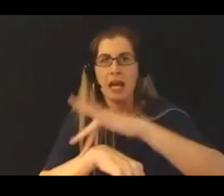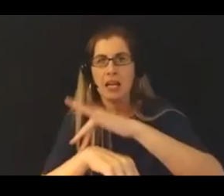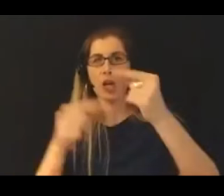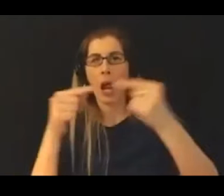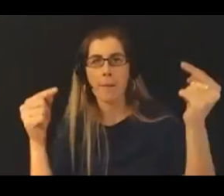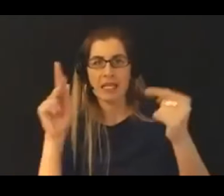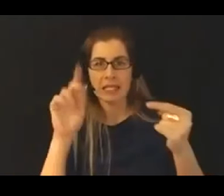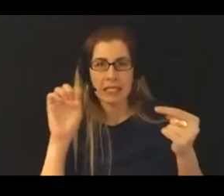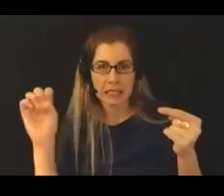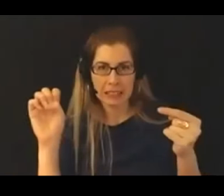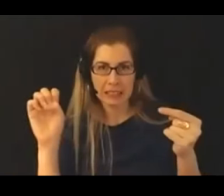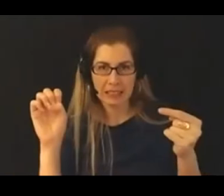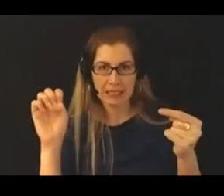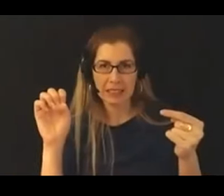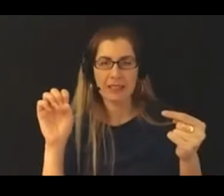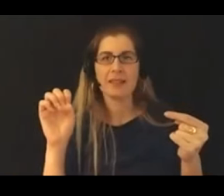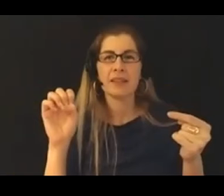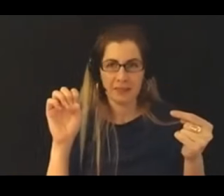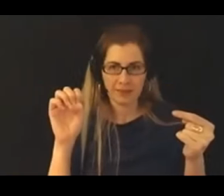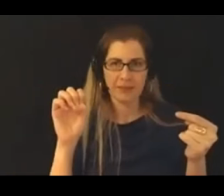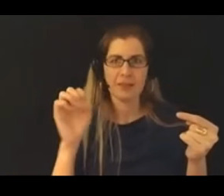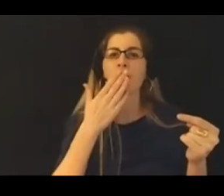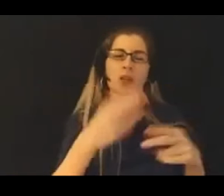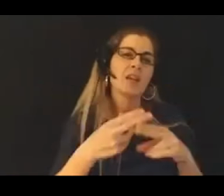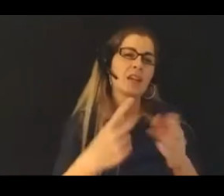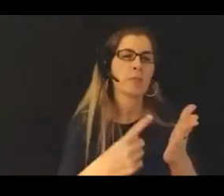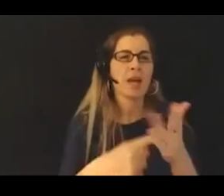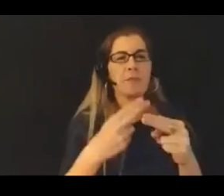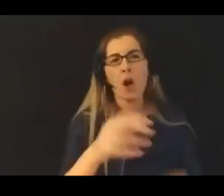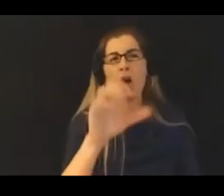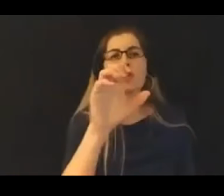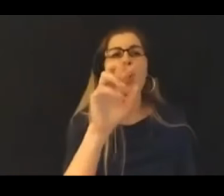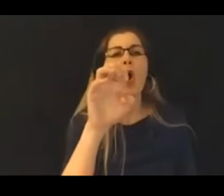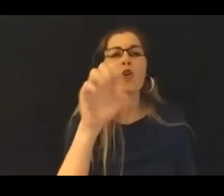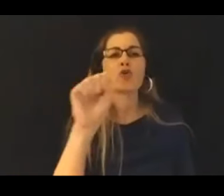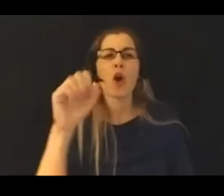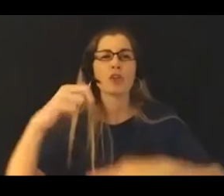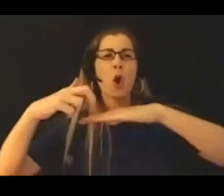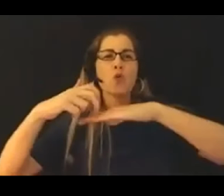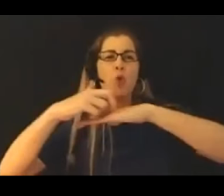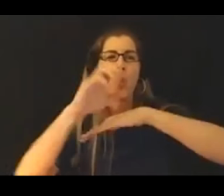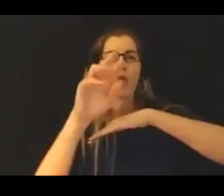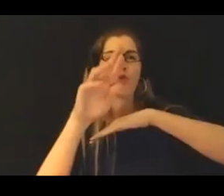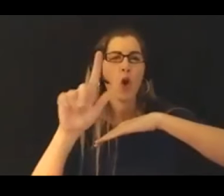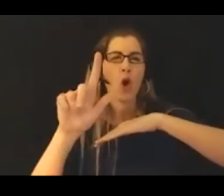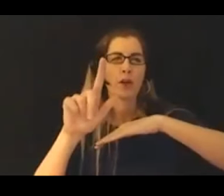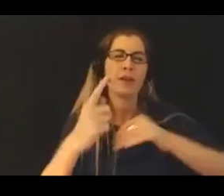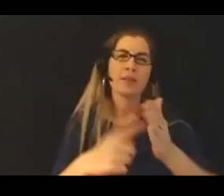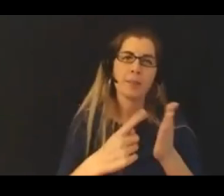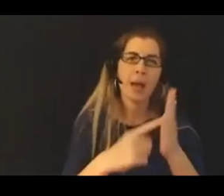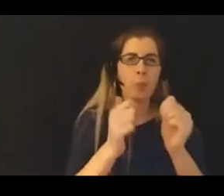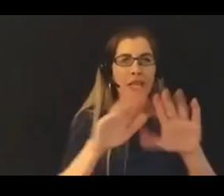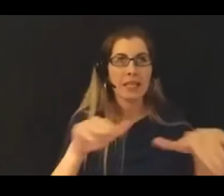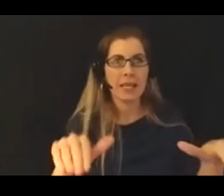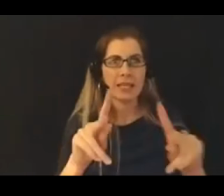knee. Good. Sometimes called the cross crawl. Yeah. And when I do this with kids, they really like to see